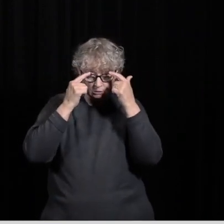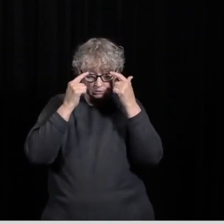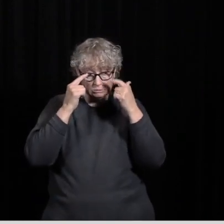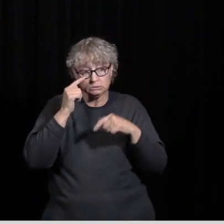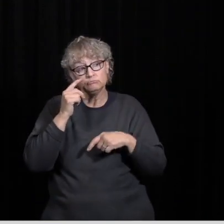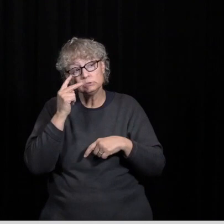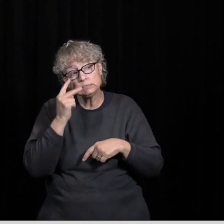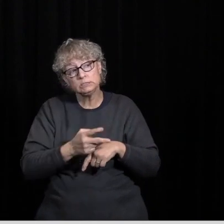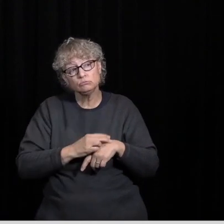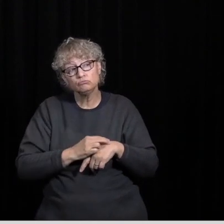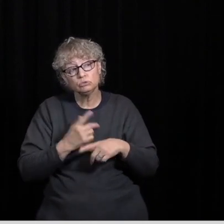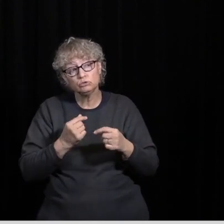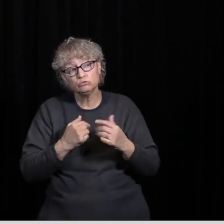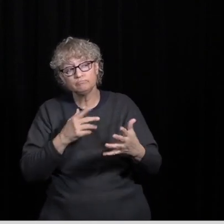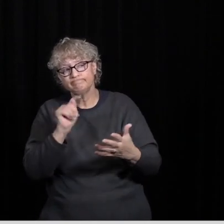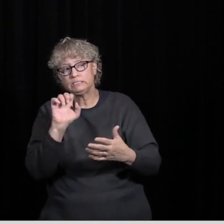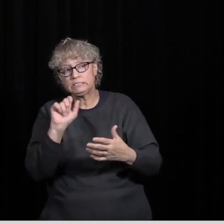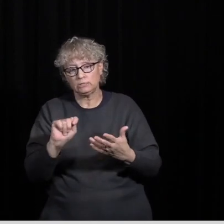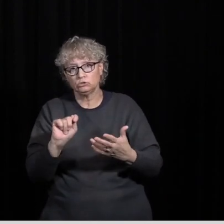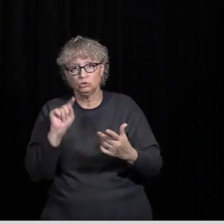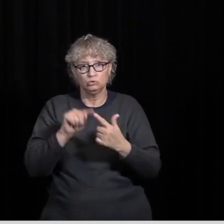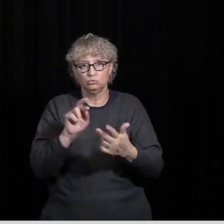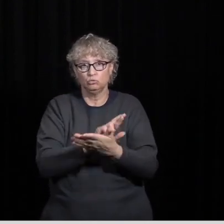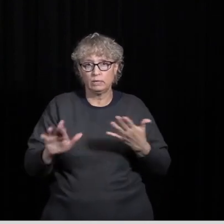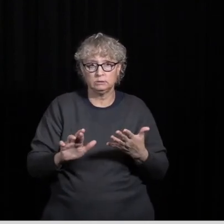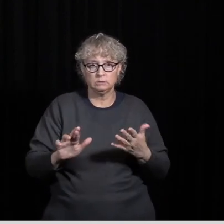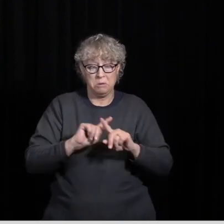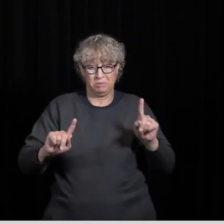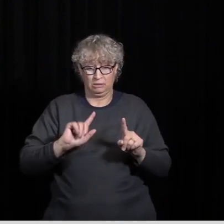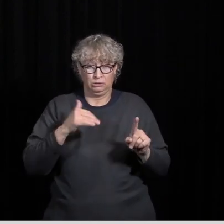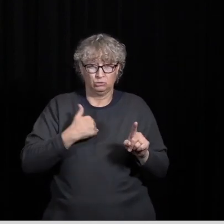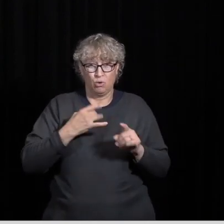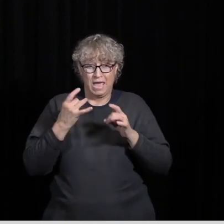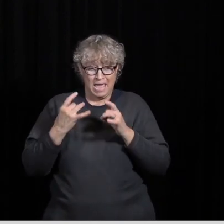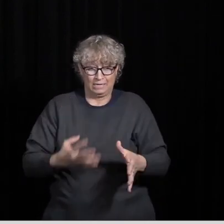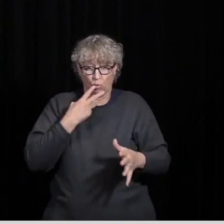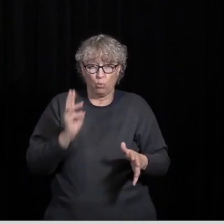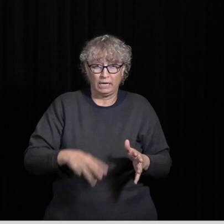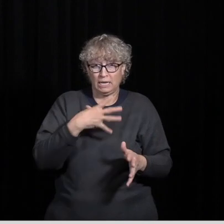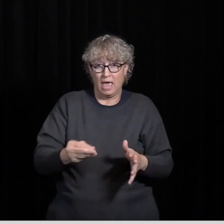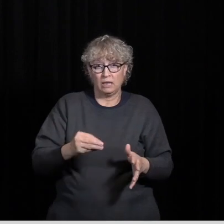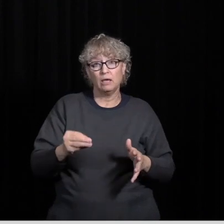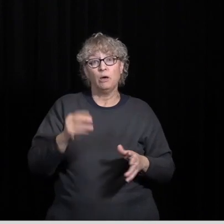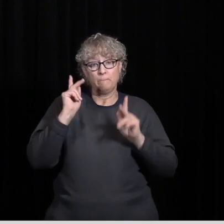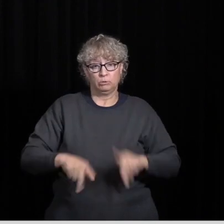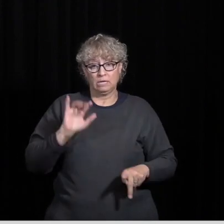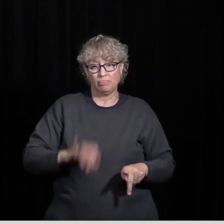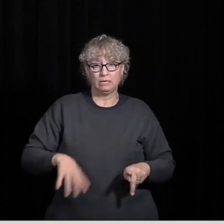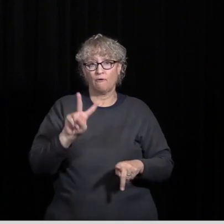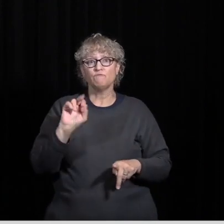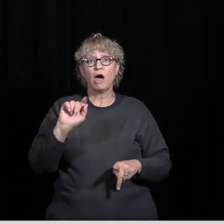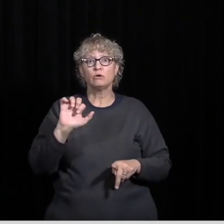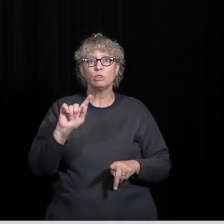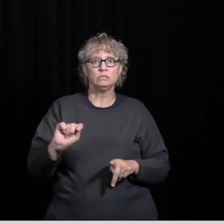the children of man. The Lord tests the righteous, but his soul hates the wicked and the one who loves violence. And so there's two